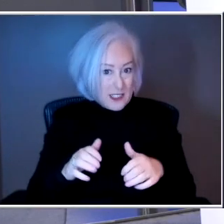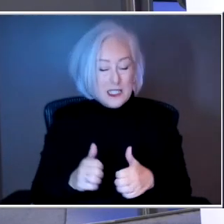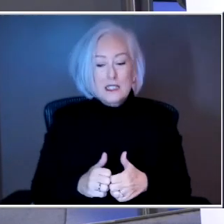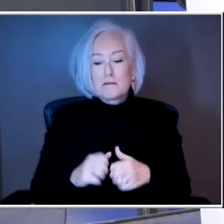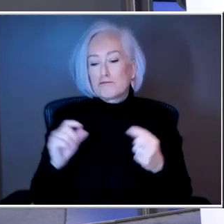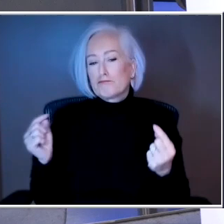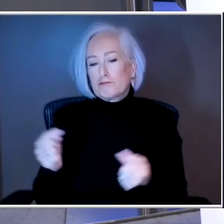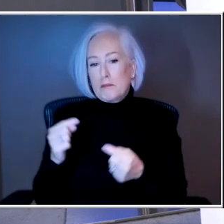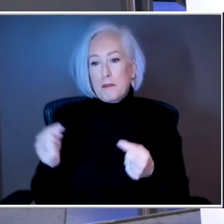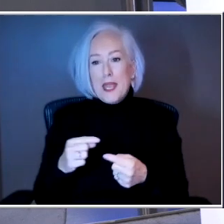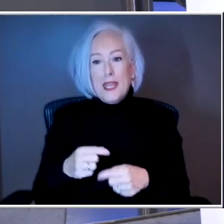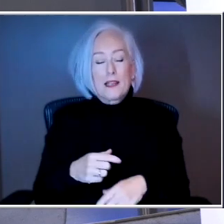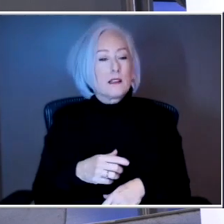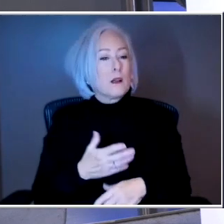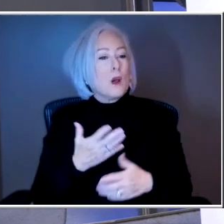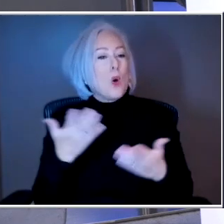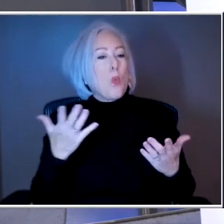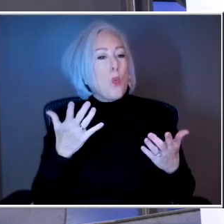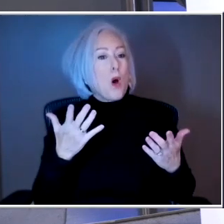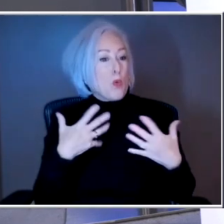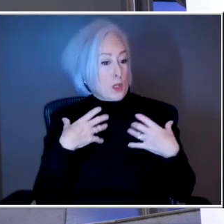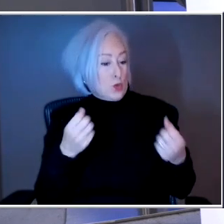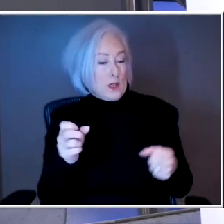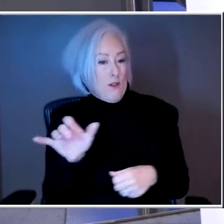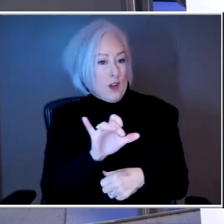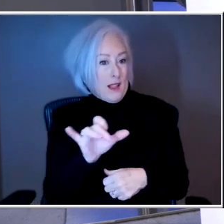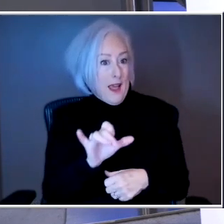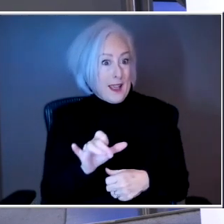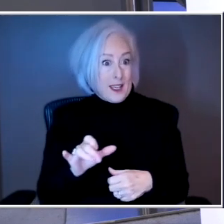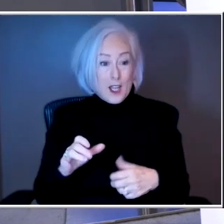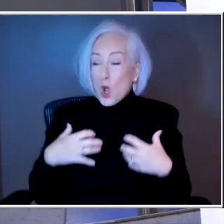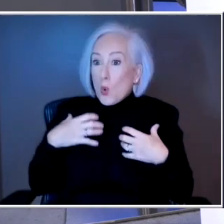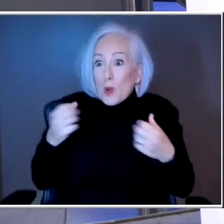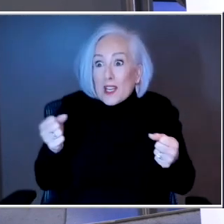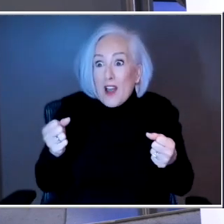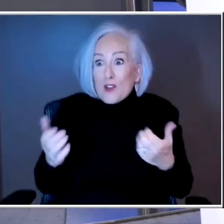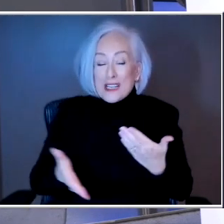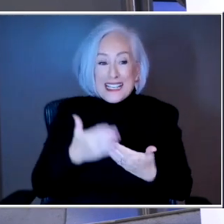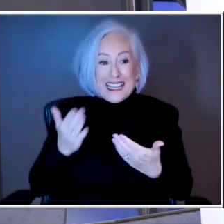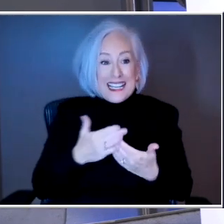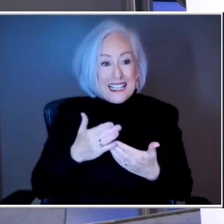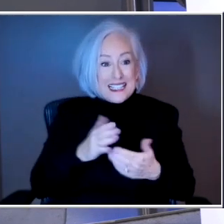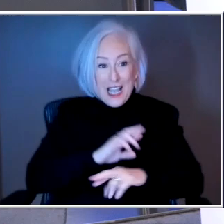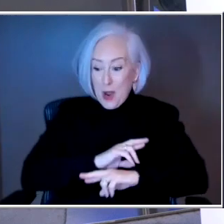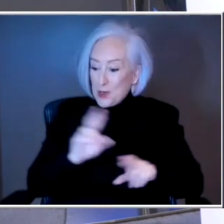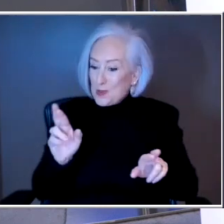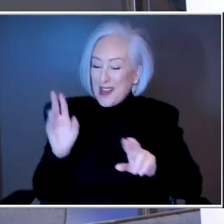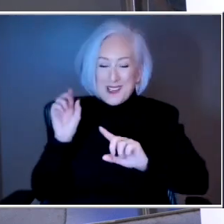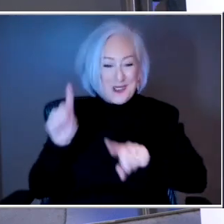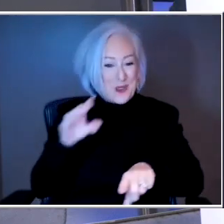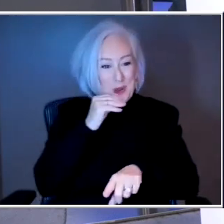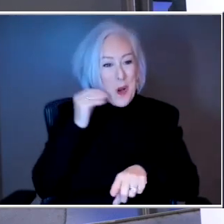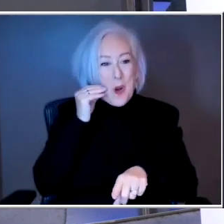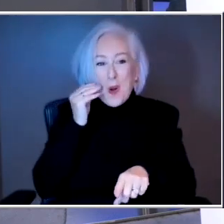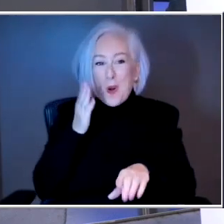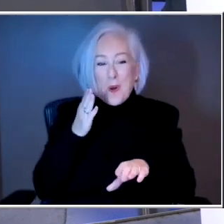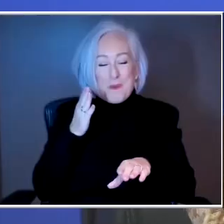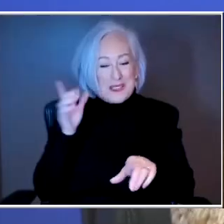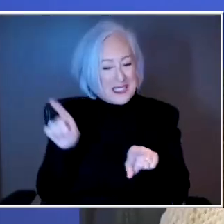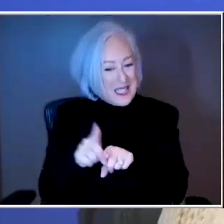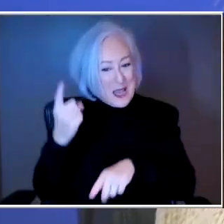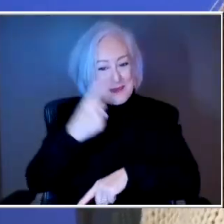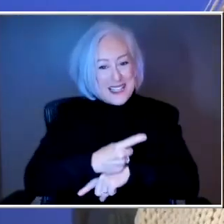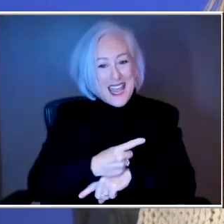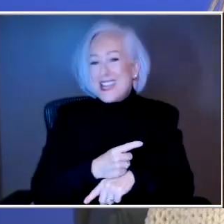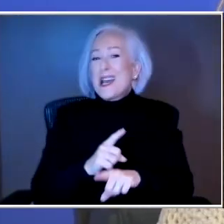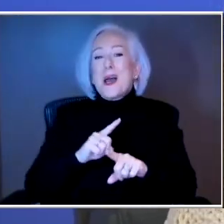recovered? Recovery was easy. I was ready to go home the same day, but Dr. D'Souza made me stay. I was up and